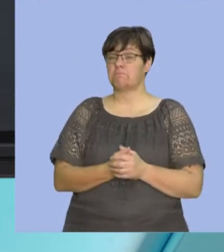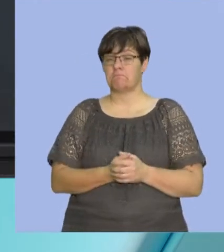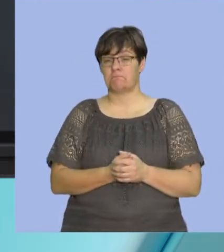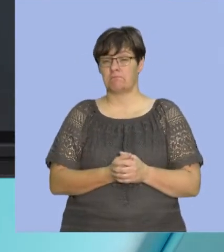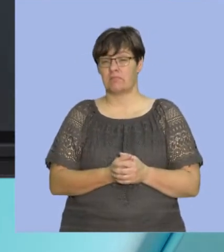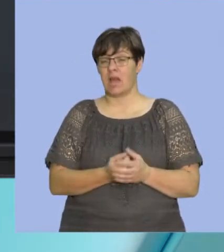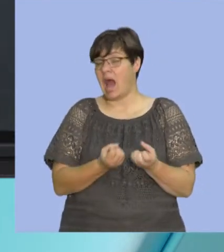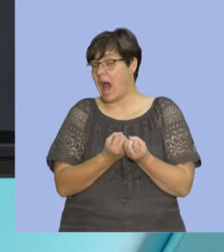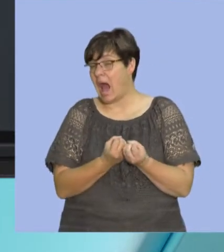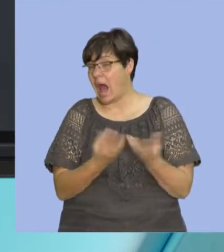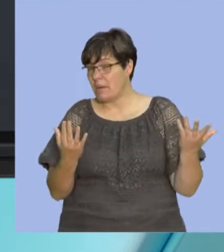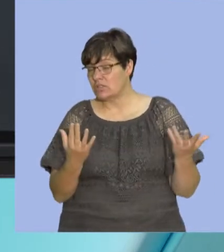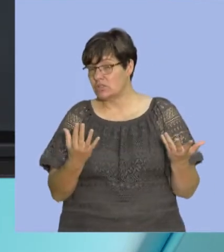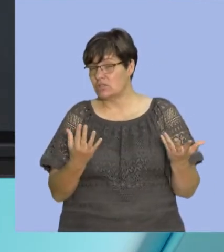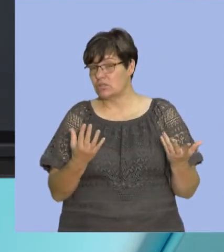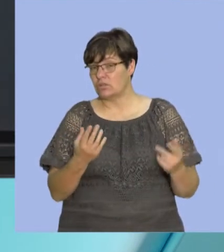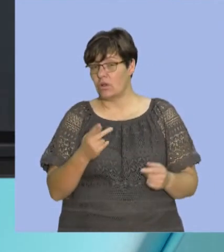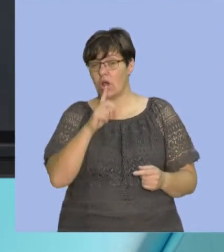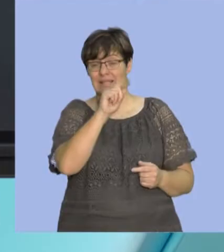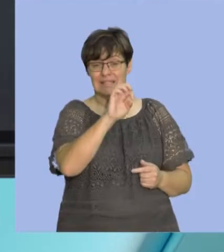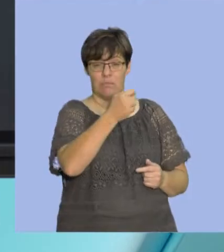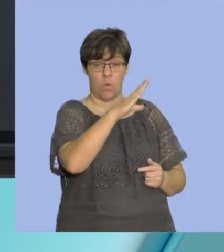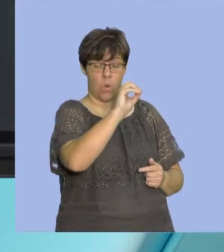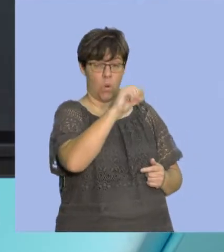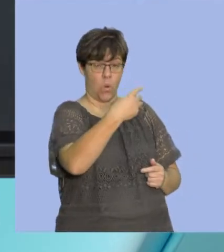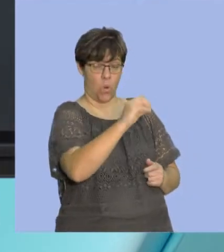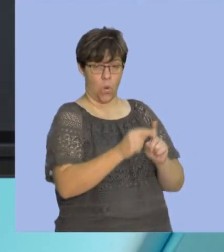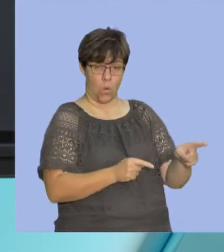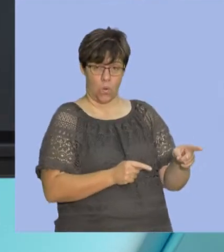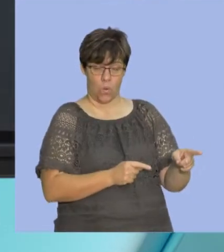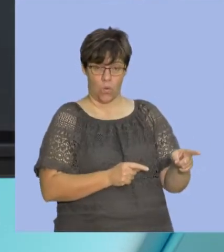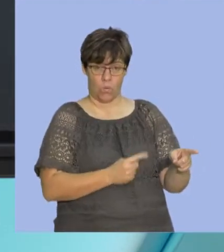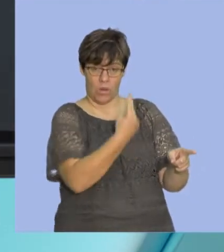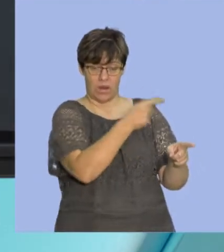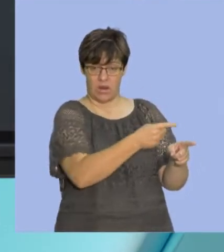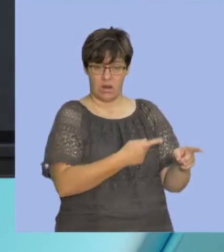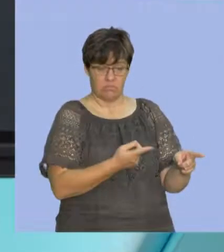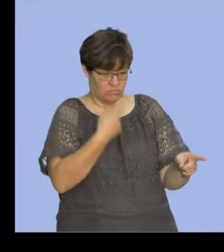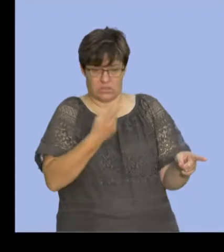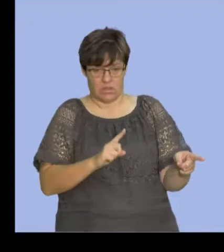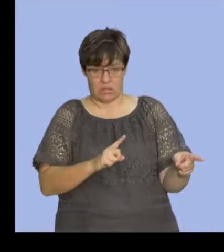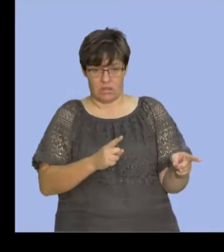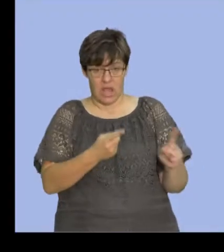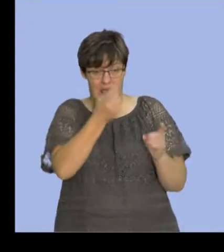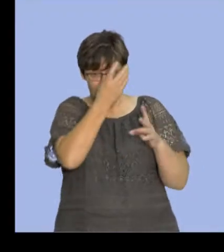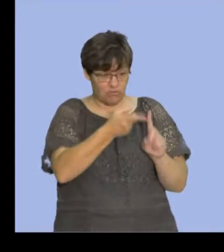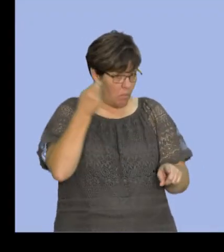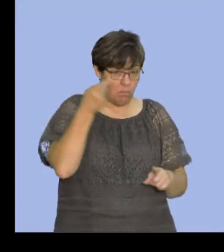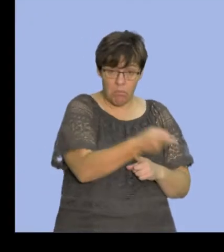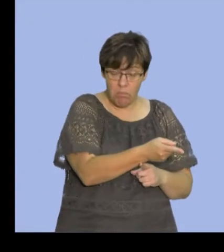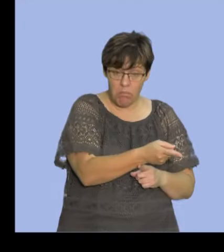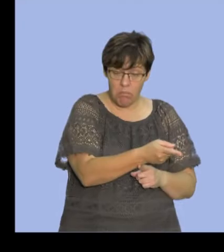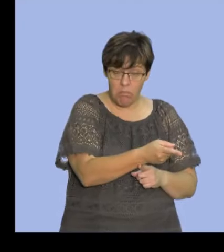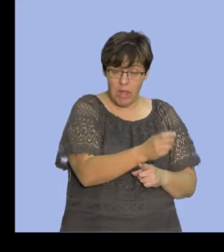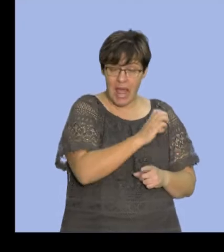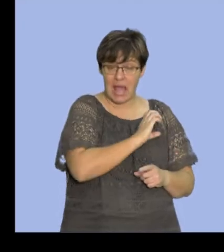how much do we owe Tiboho? What are you going to say? Do you get the information from your